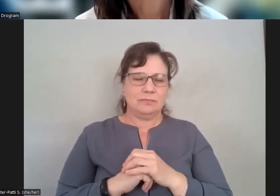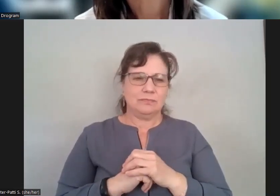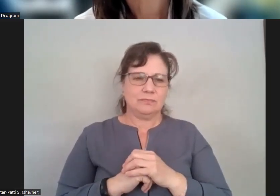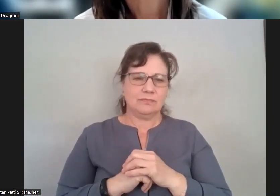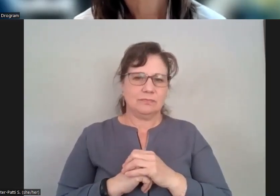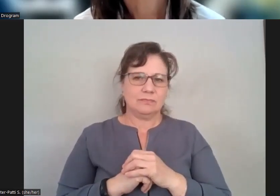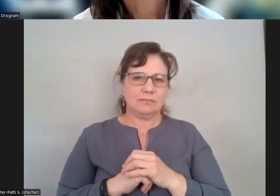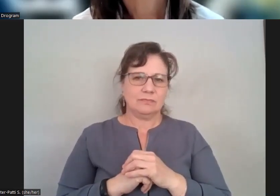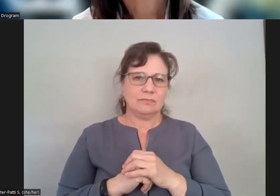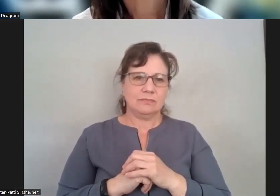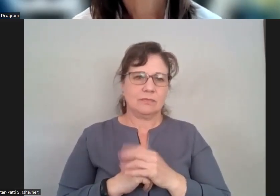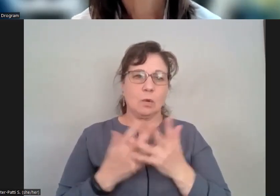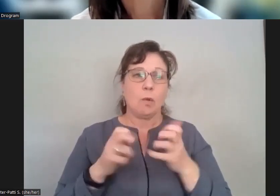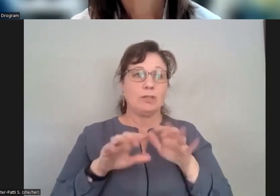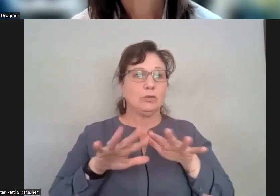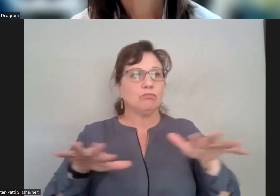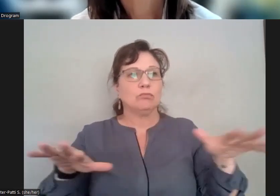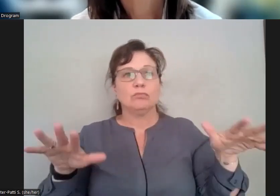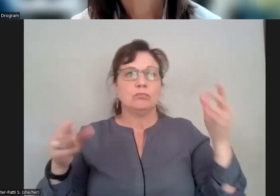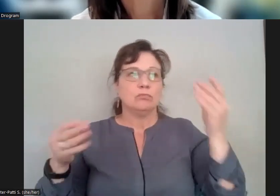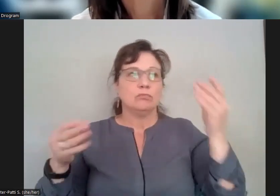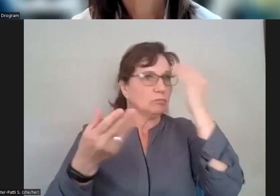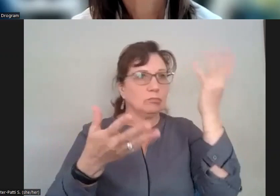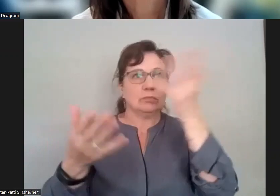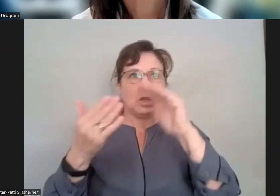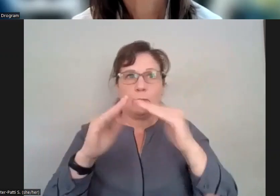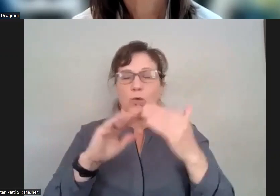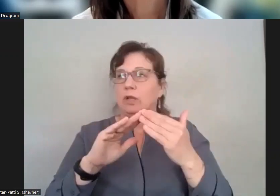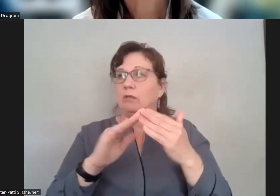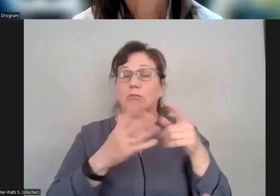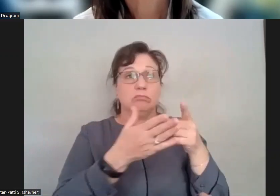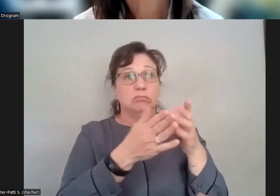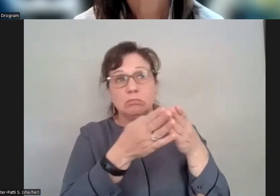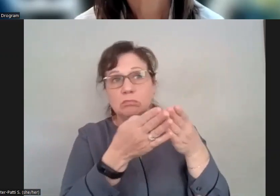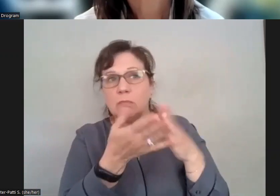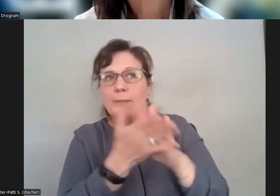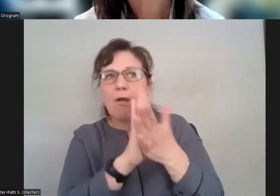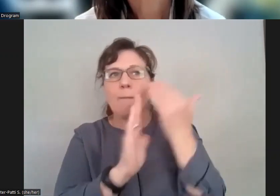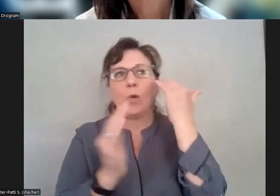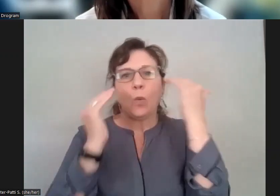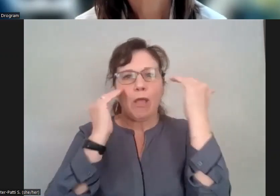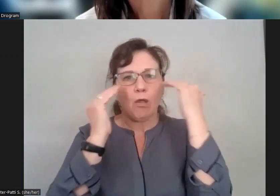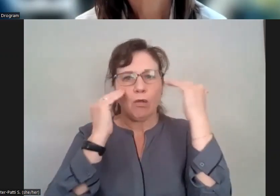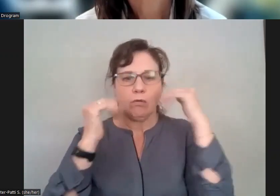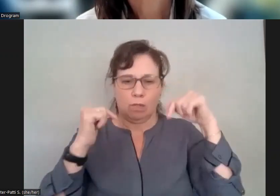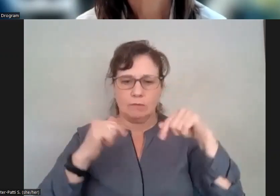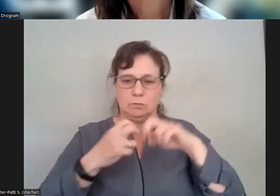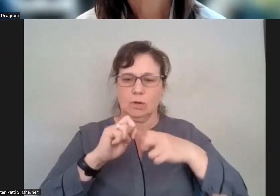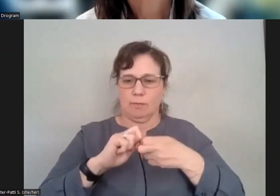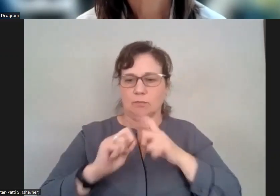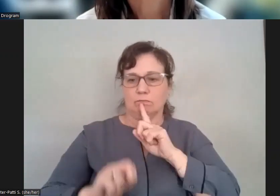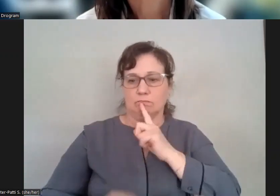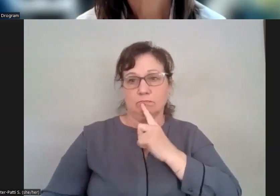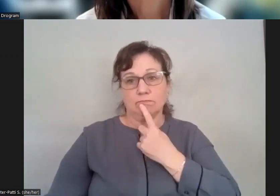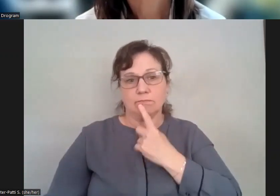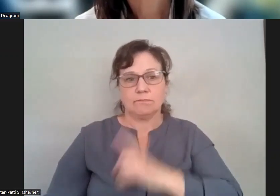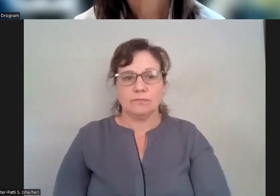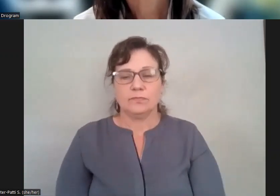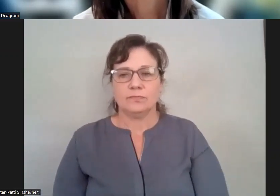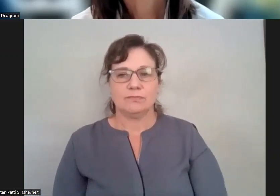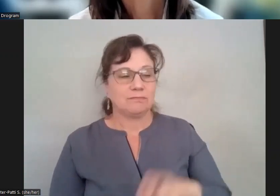get out into the community and get people aware of this problem. So. Okay, great.